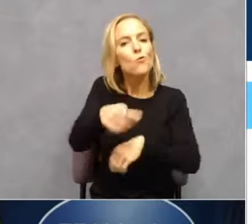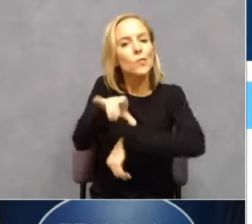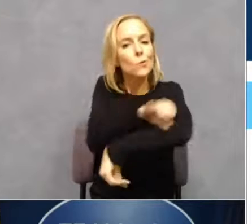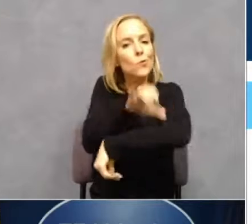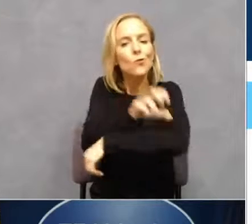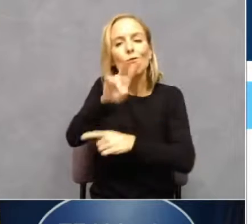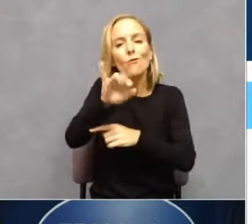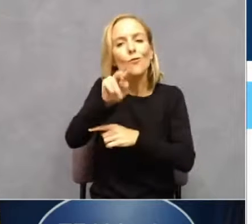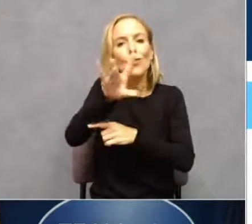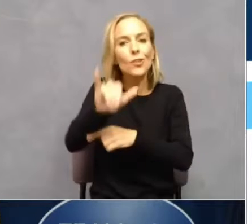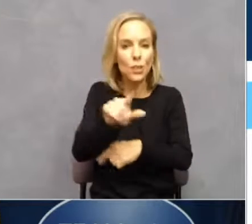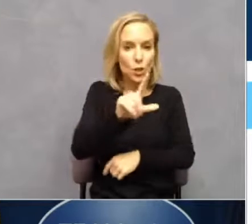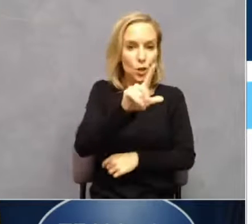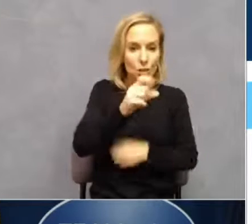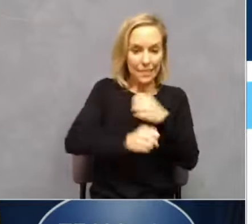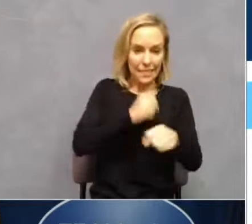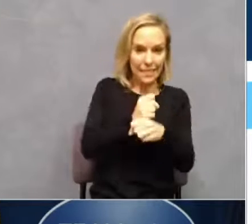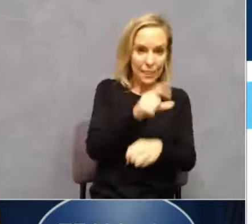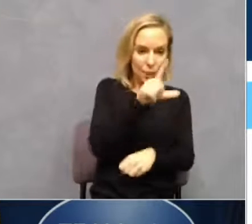were